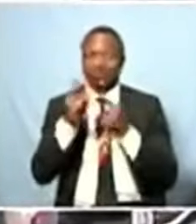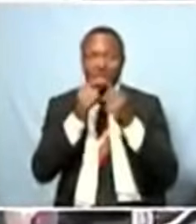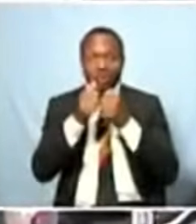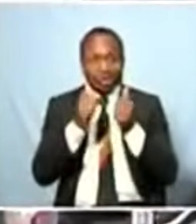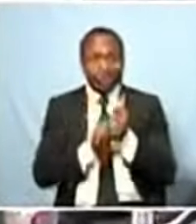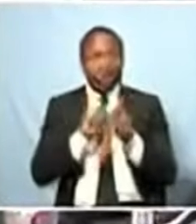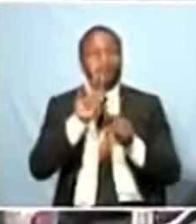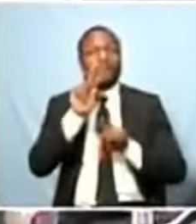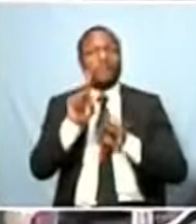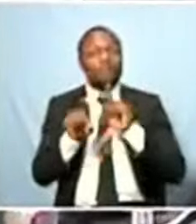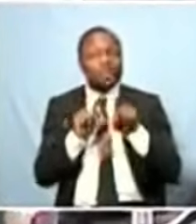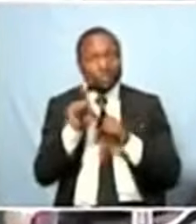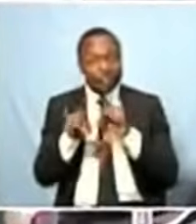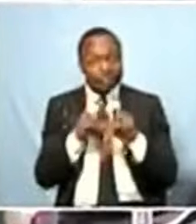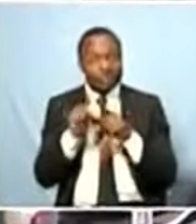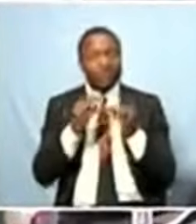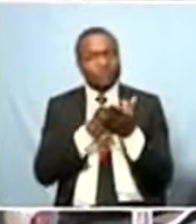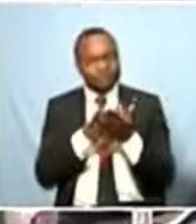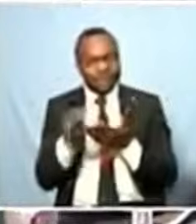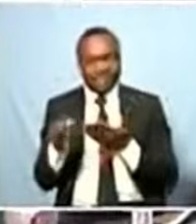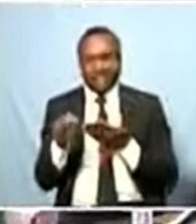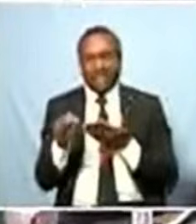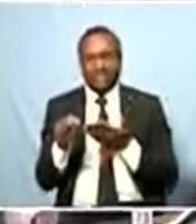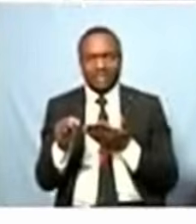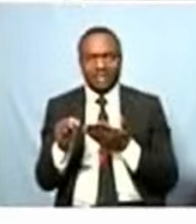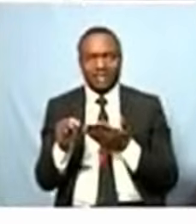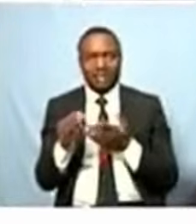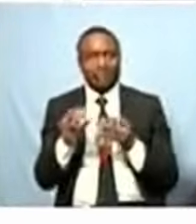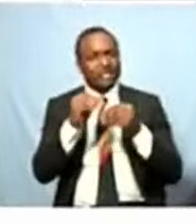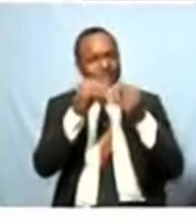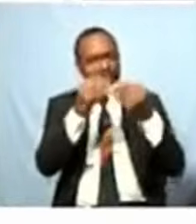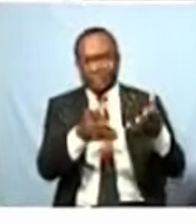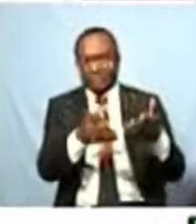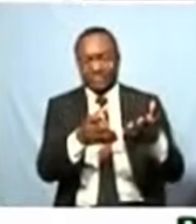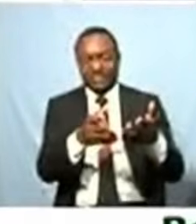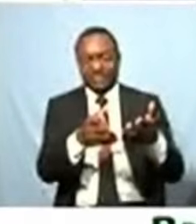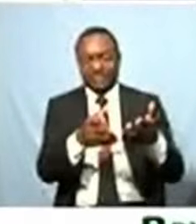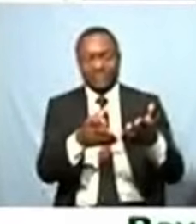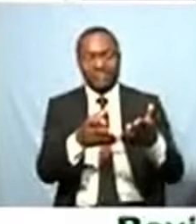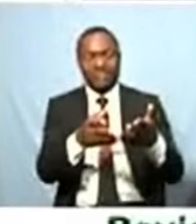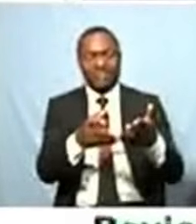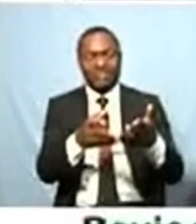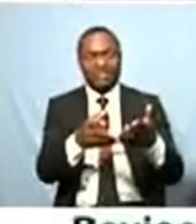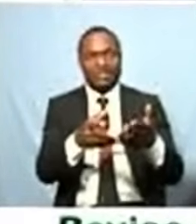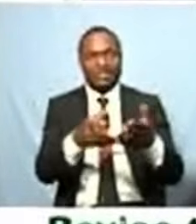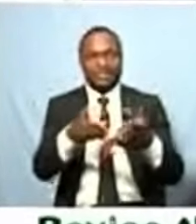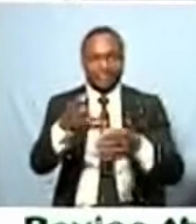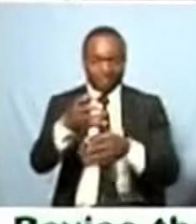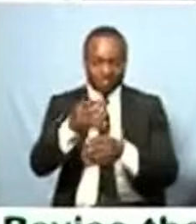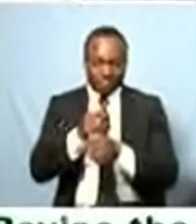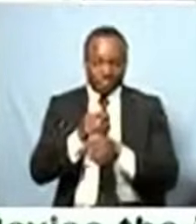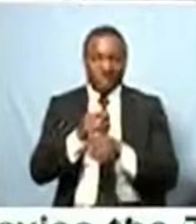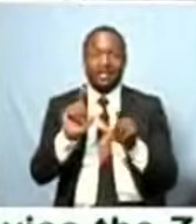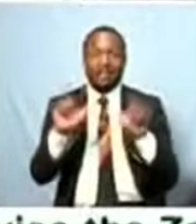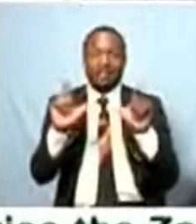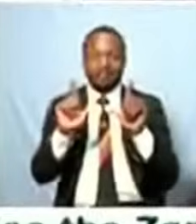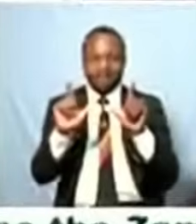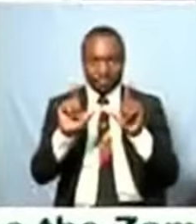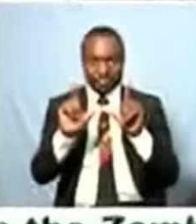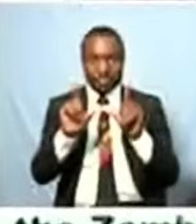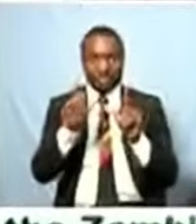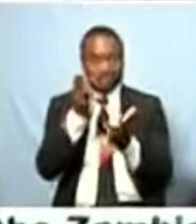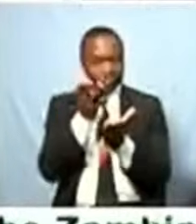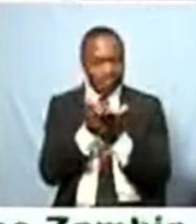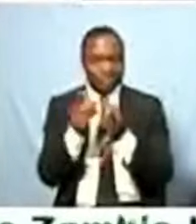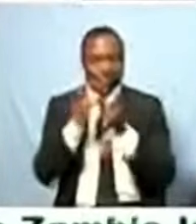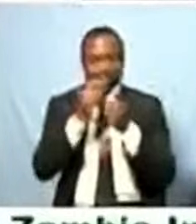about people failing, then being accommodated to receive a practicing certificate. The motion is